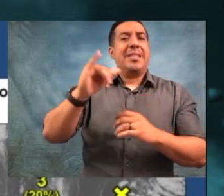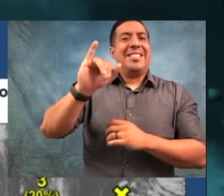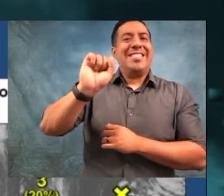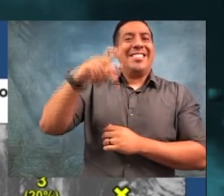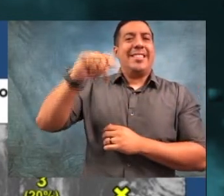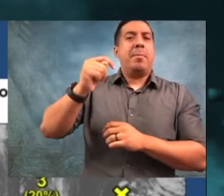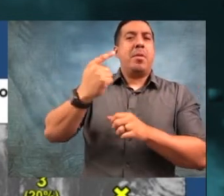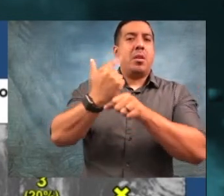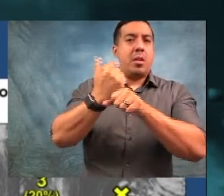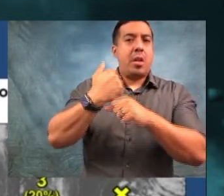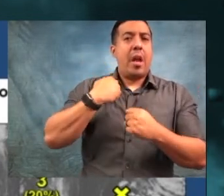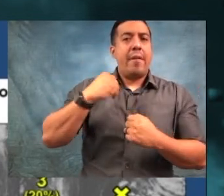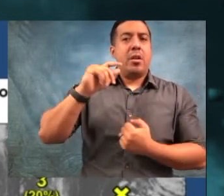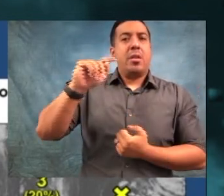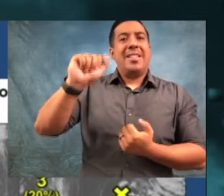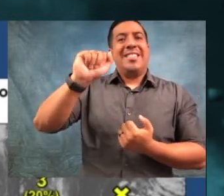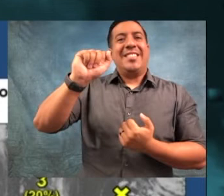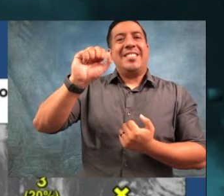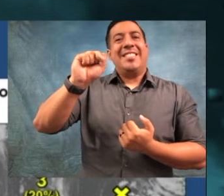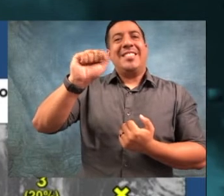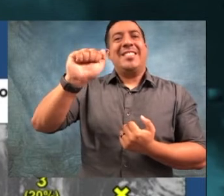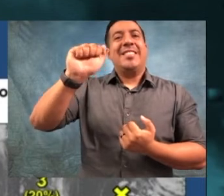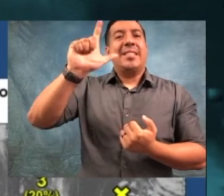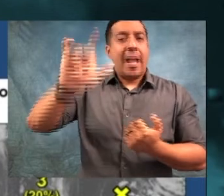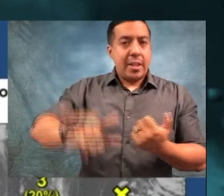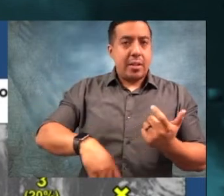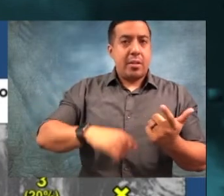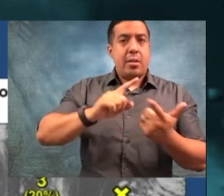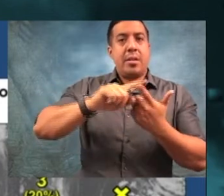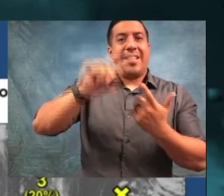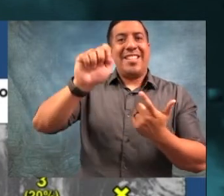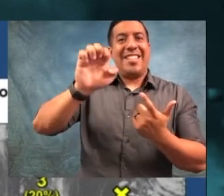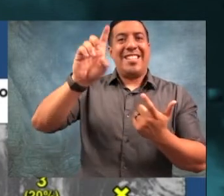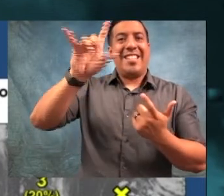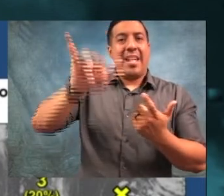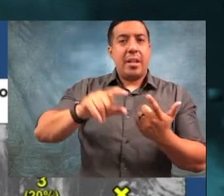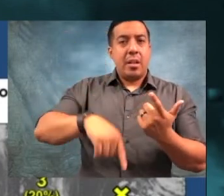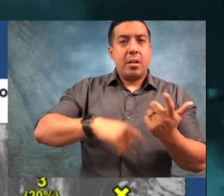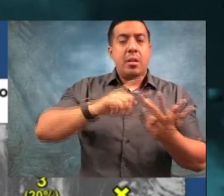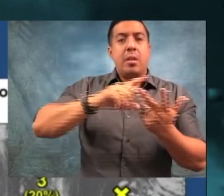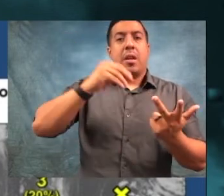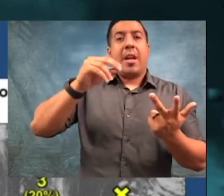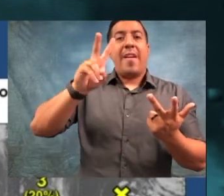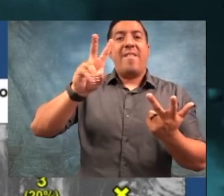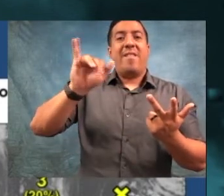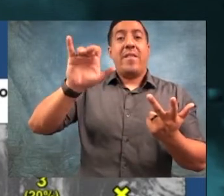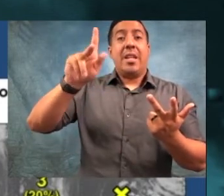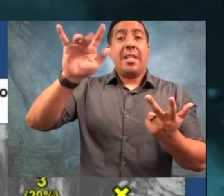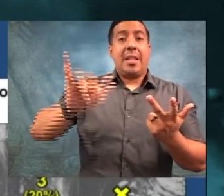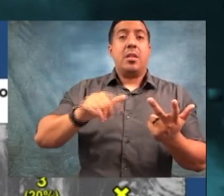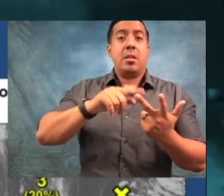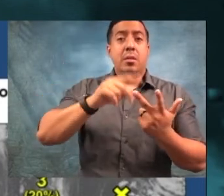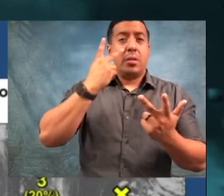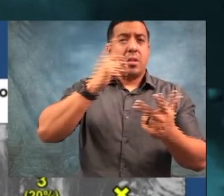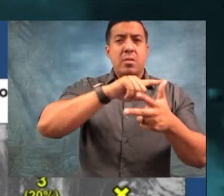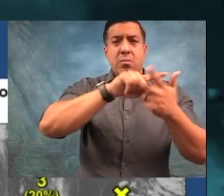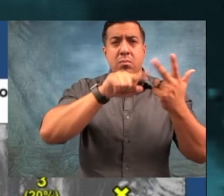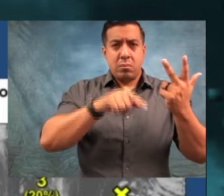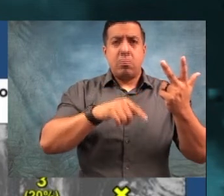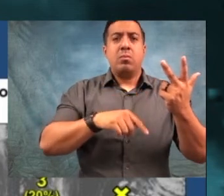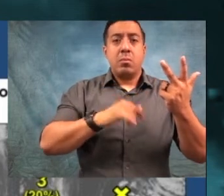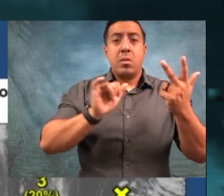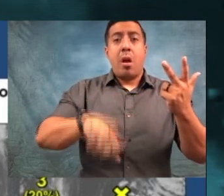see in this example from last September, we had Tropical Storm Sally, Hurricane Teddy, and Tropical